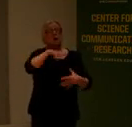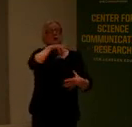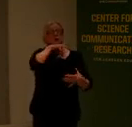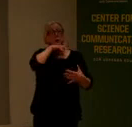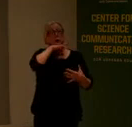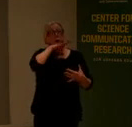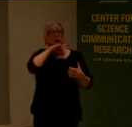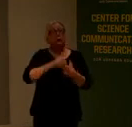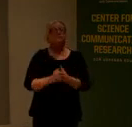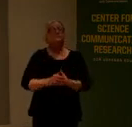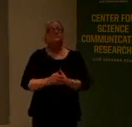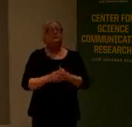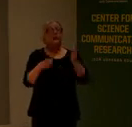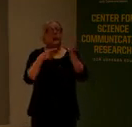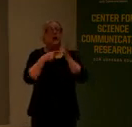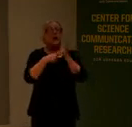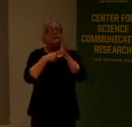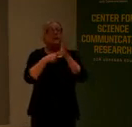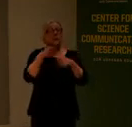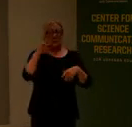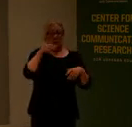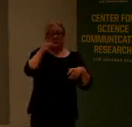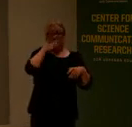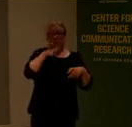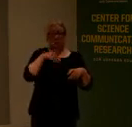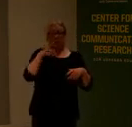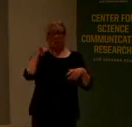Greta Thunberg, okay? She advocates for